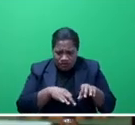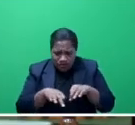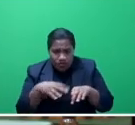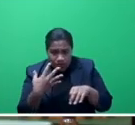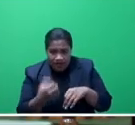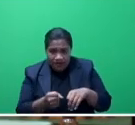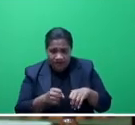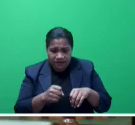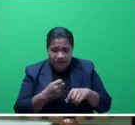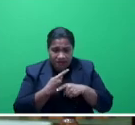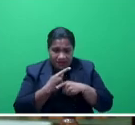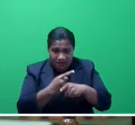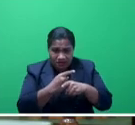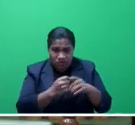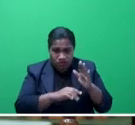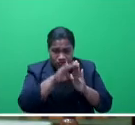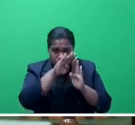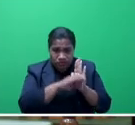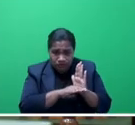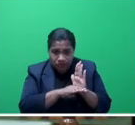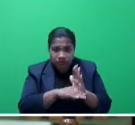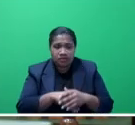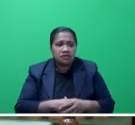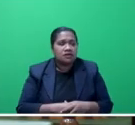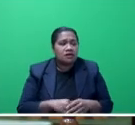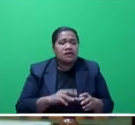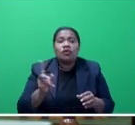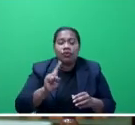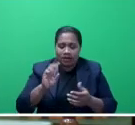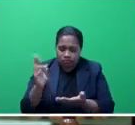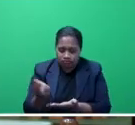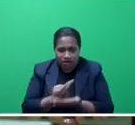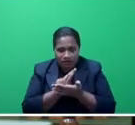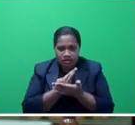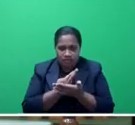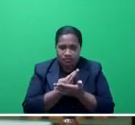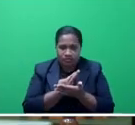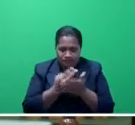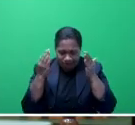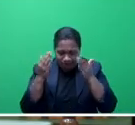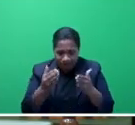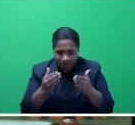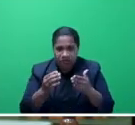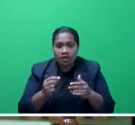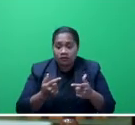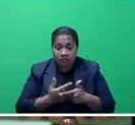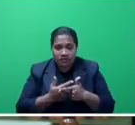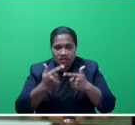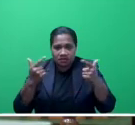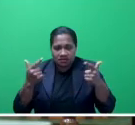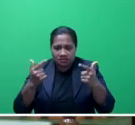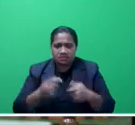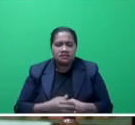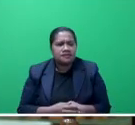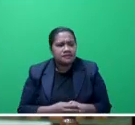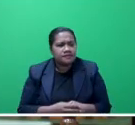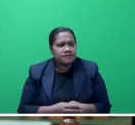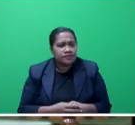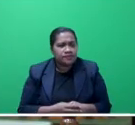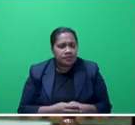was based on an extremely conservative revenue projection, resulting in a large projected deficit of $2